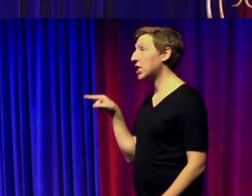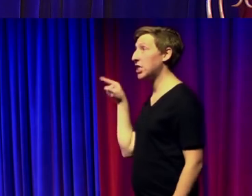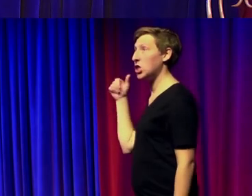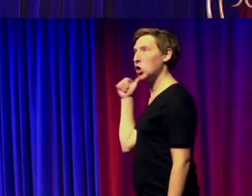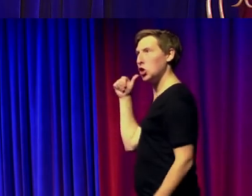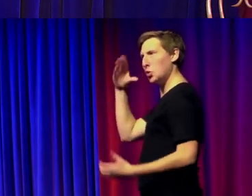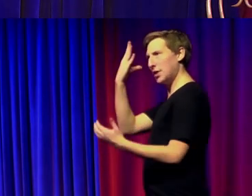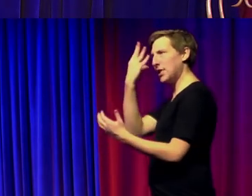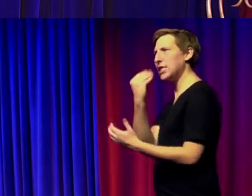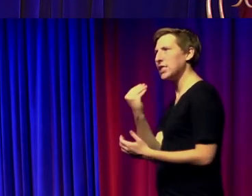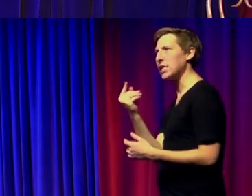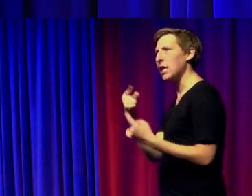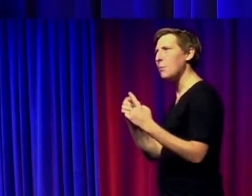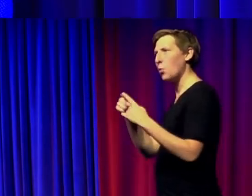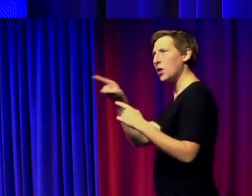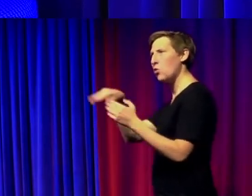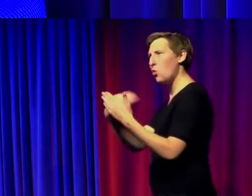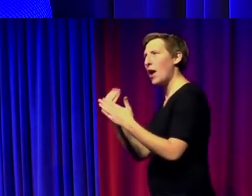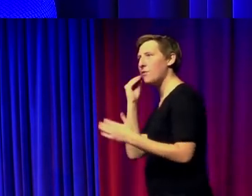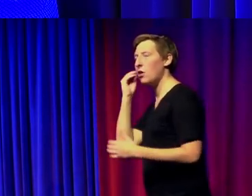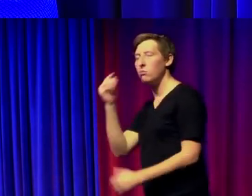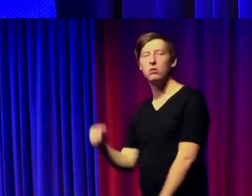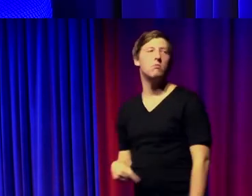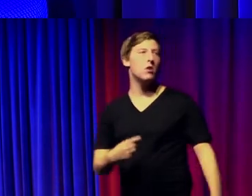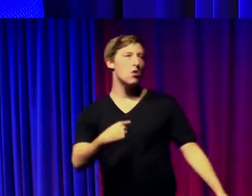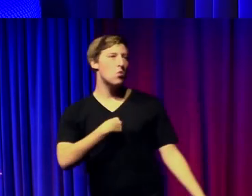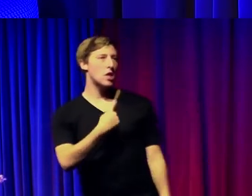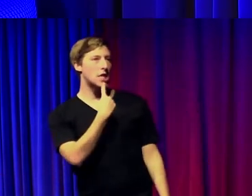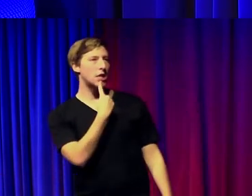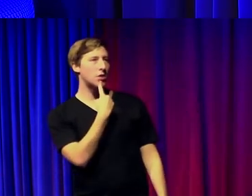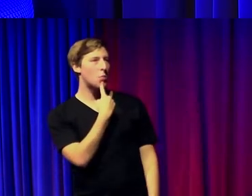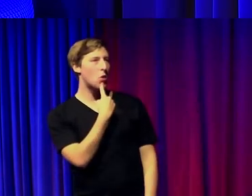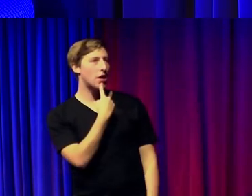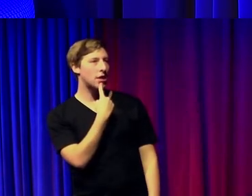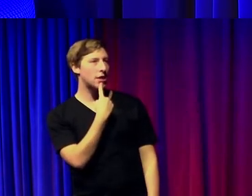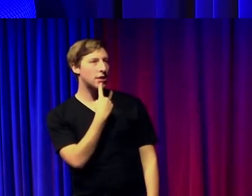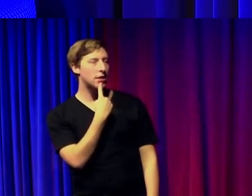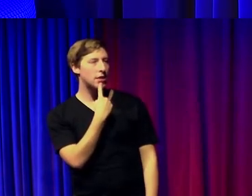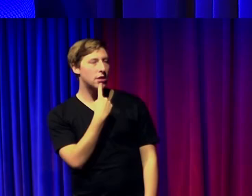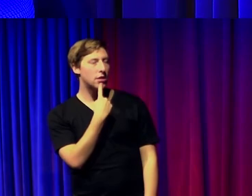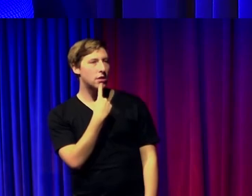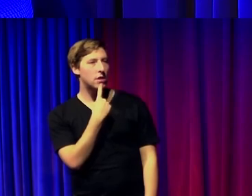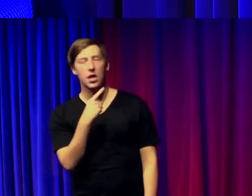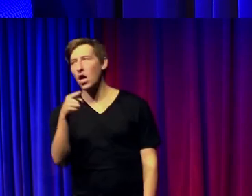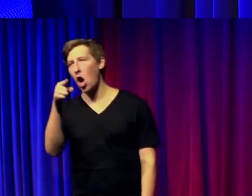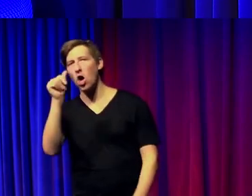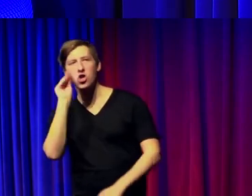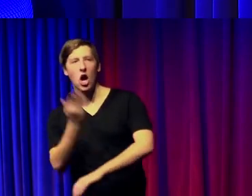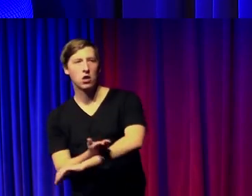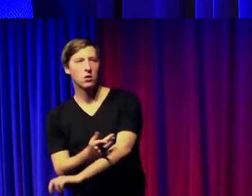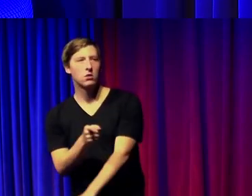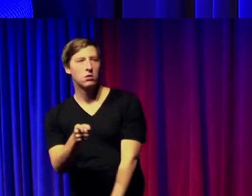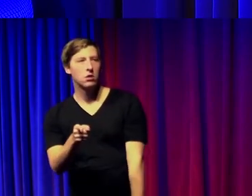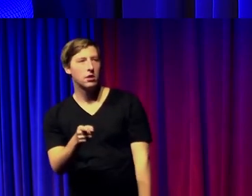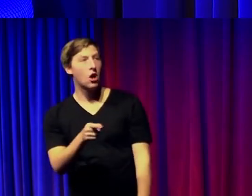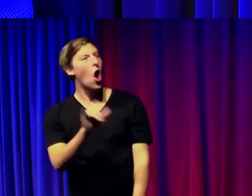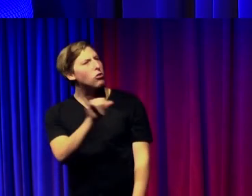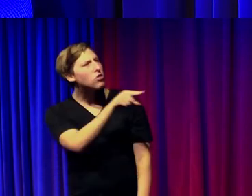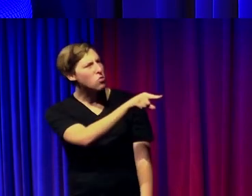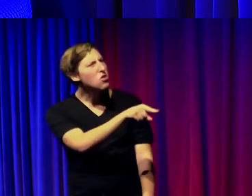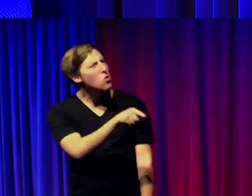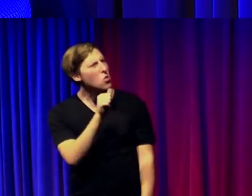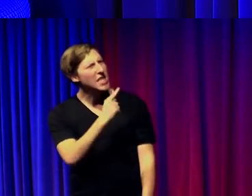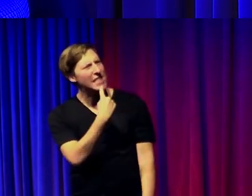guys got home. You know that. We're very disappointed. Wait, in what? Her. And who? Her. And her. Oh, and yeah. You. Yeah. And you. And him. Well, okay.